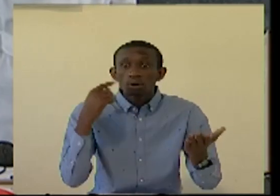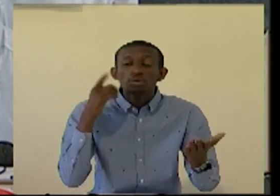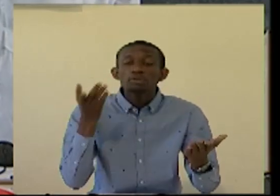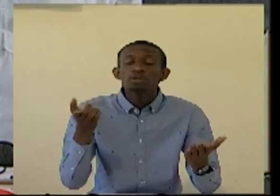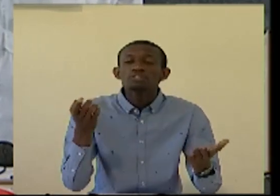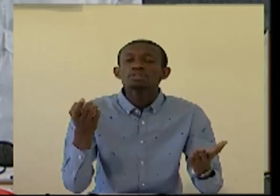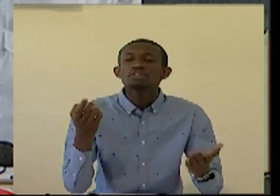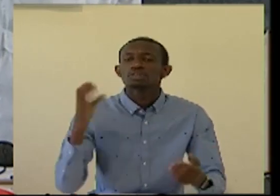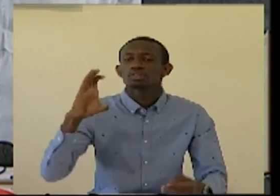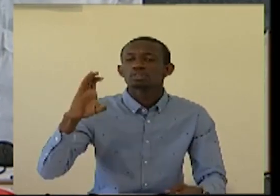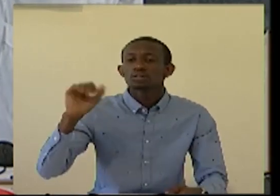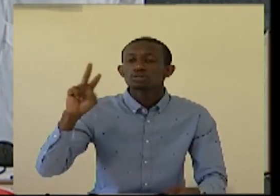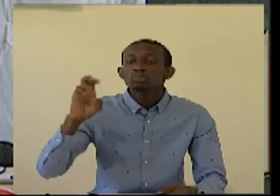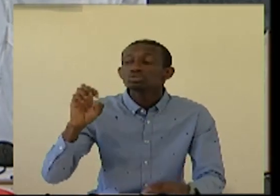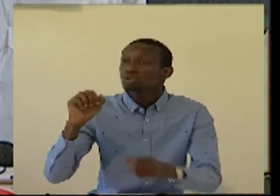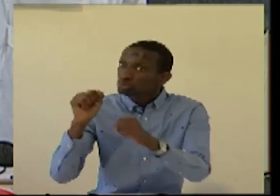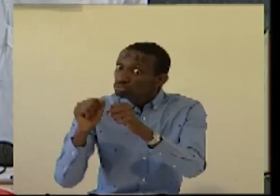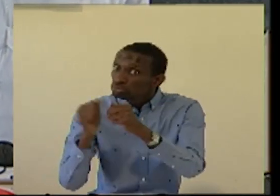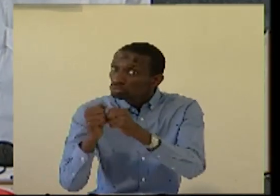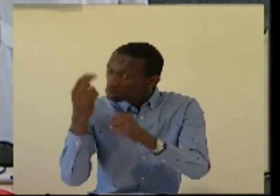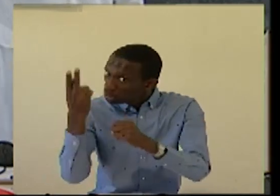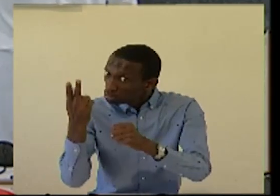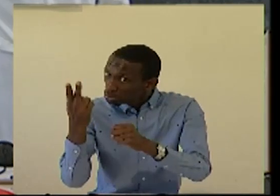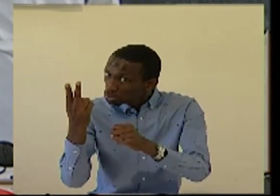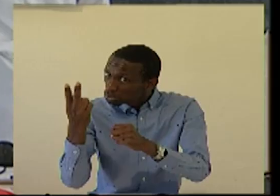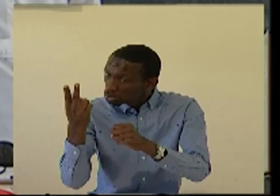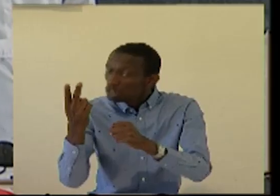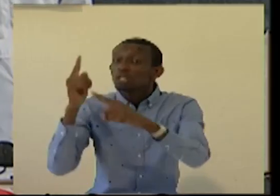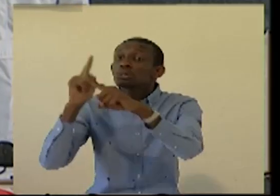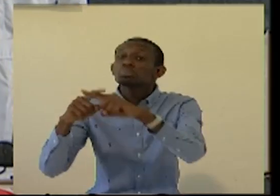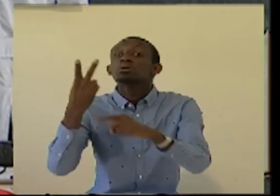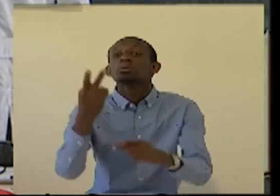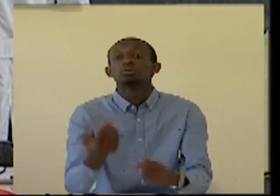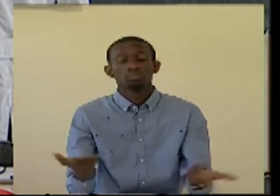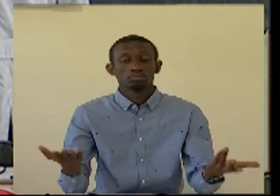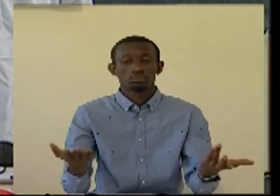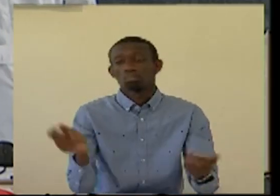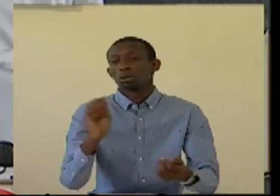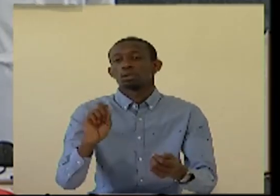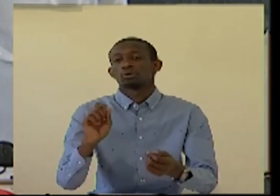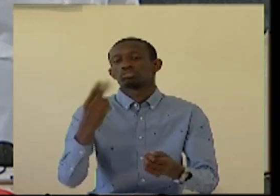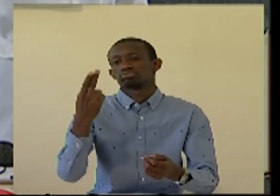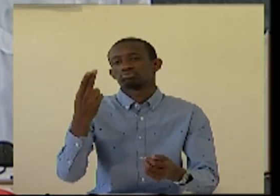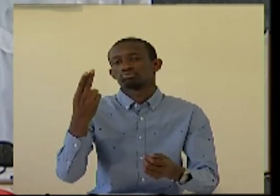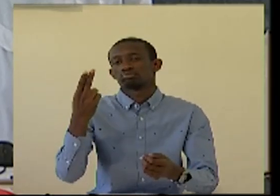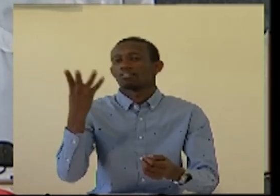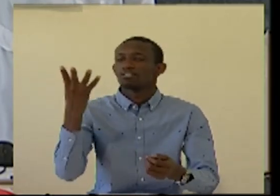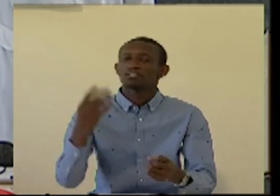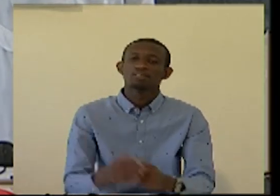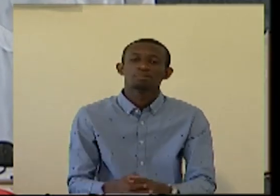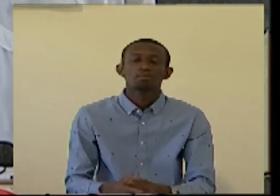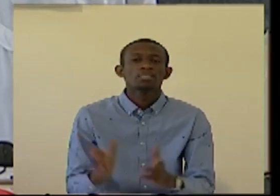you have a particle X and you find it to be weighing 3 times greater than carbon-12, then